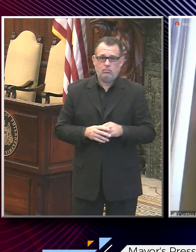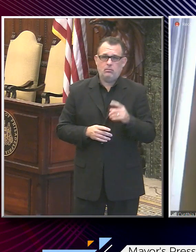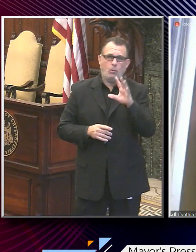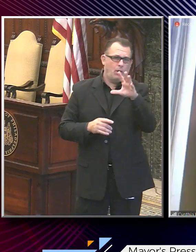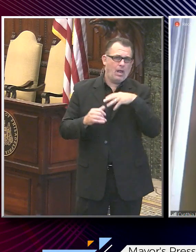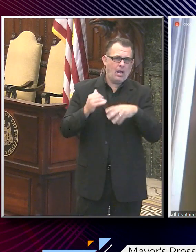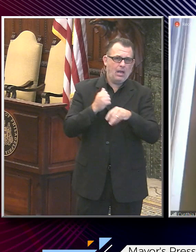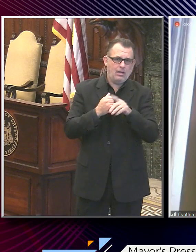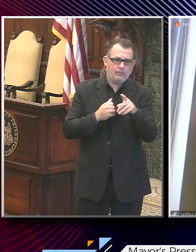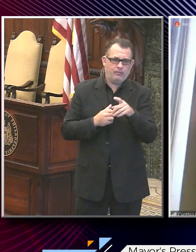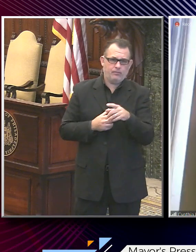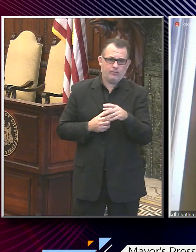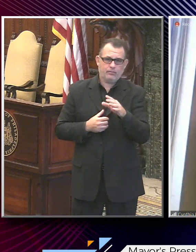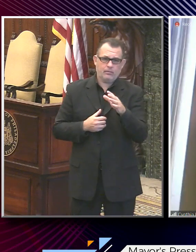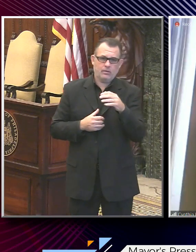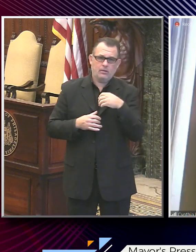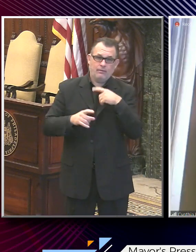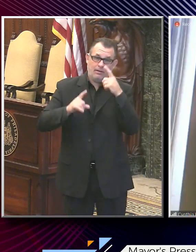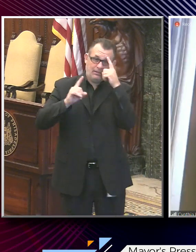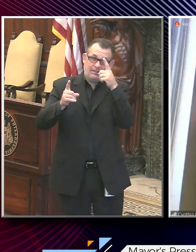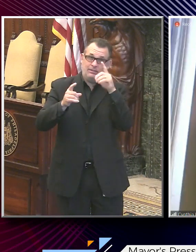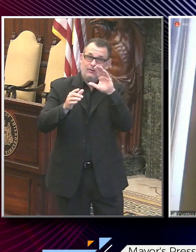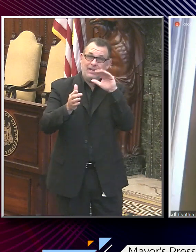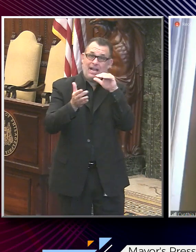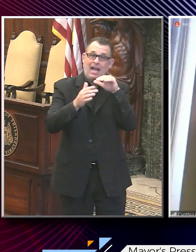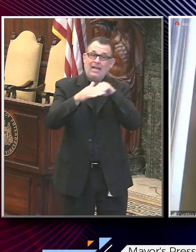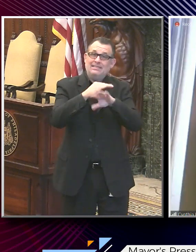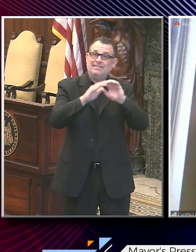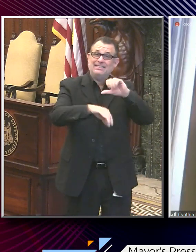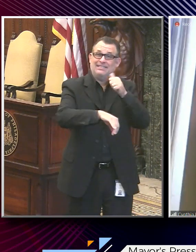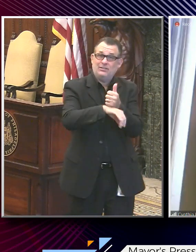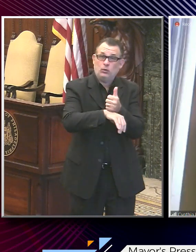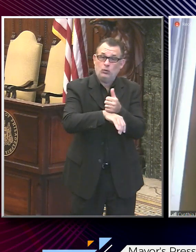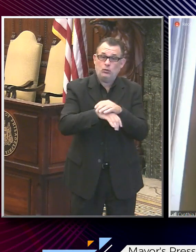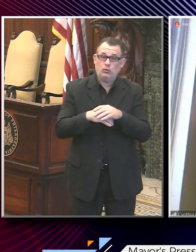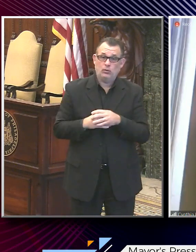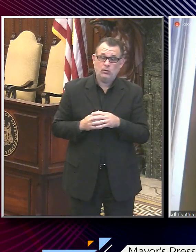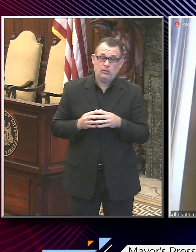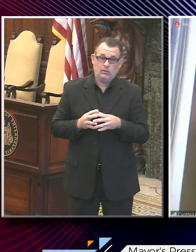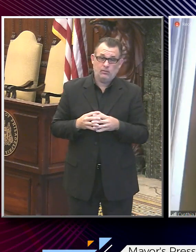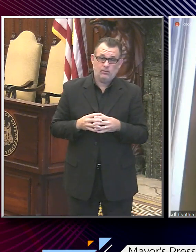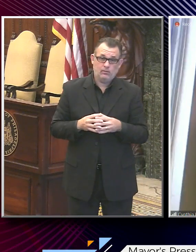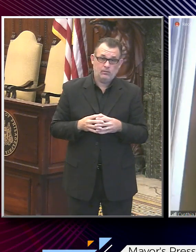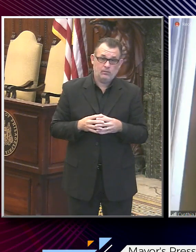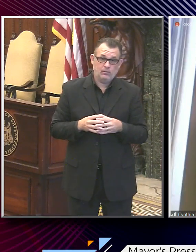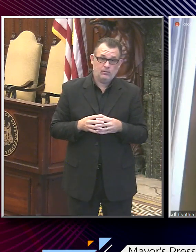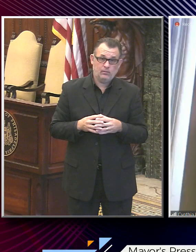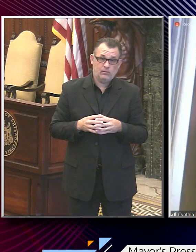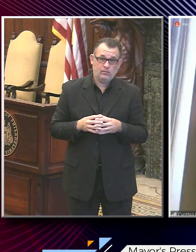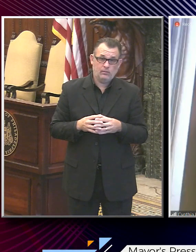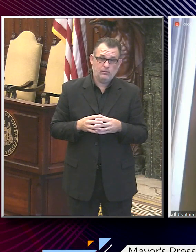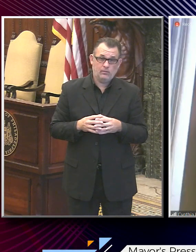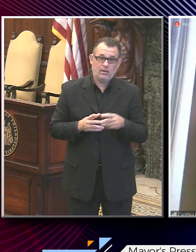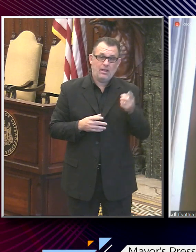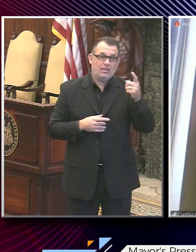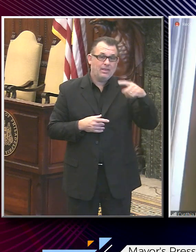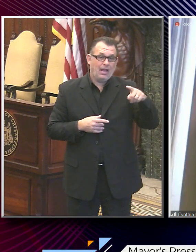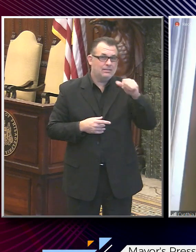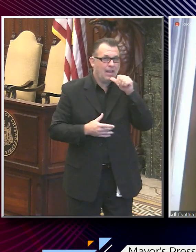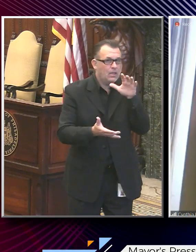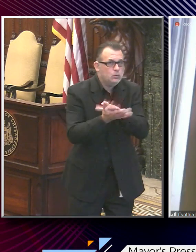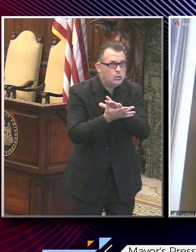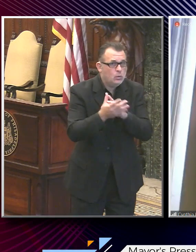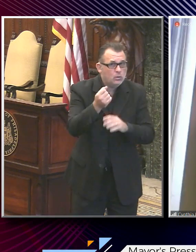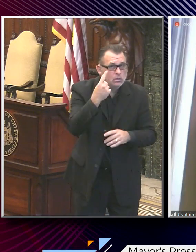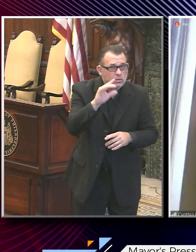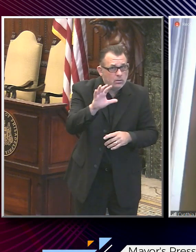the intent of the access centers isn't to cover the entire student body, because as we stated, these are not schools. So we're